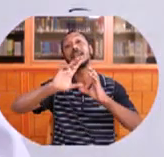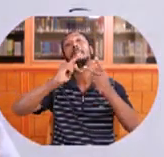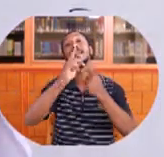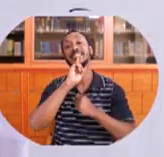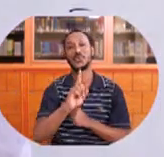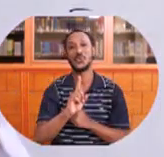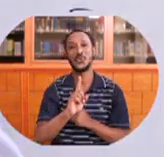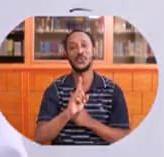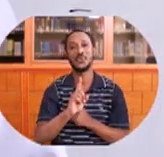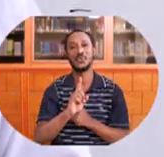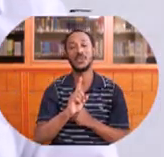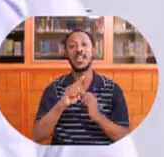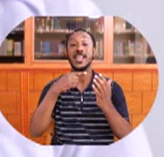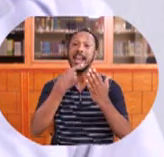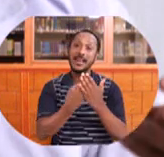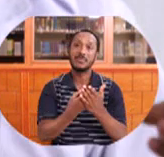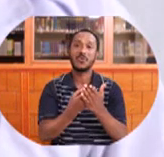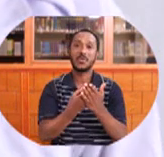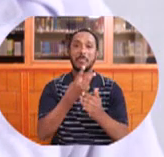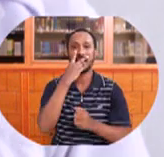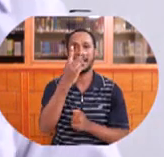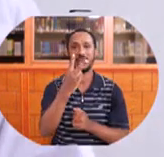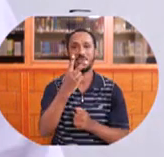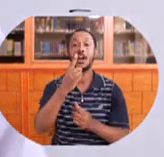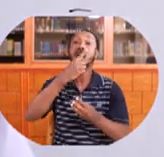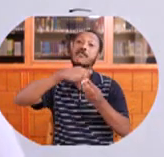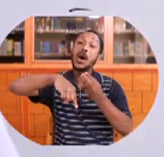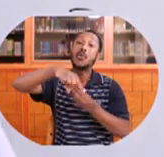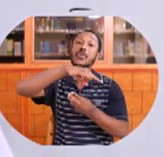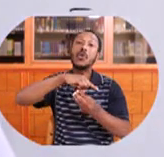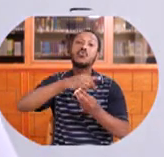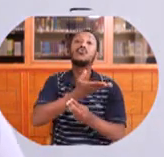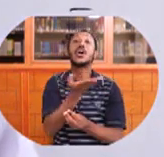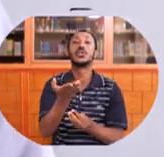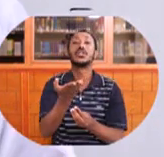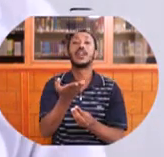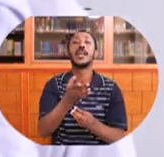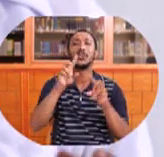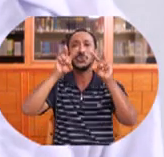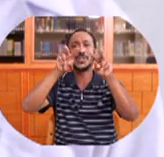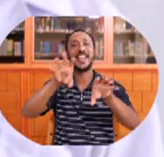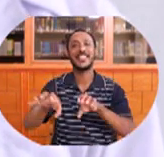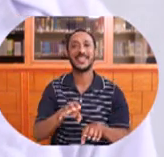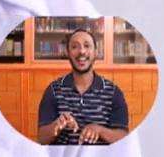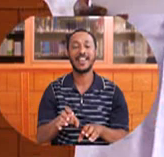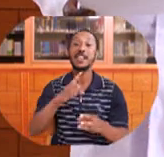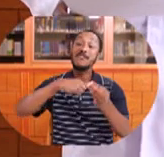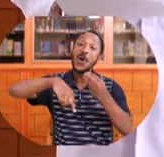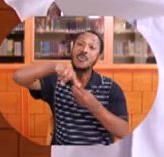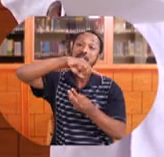is concerned on environmental issues. These environmental